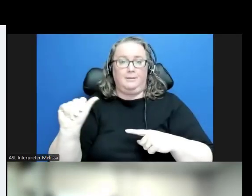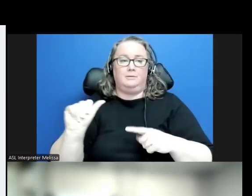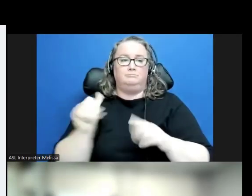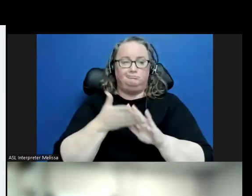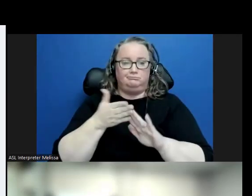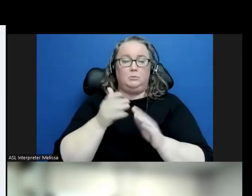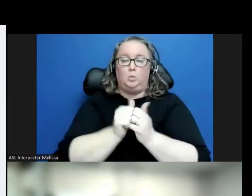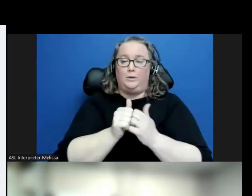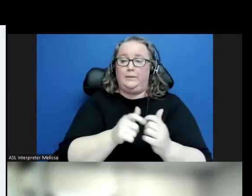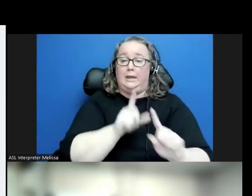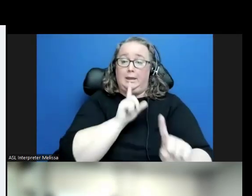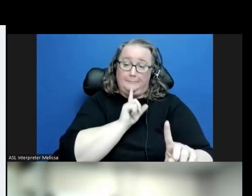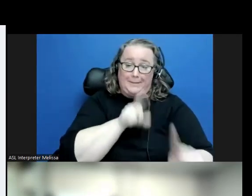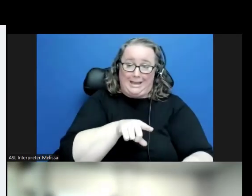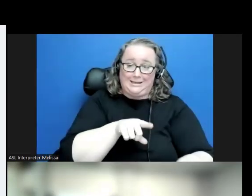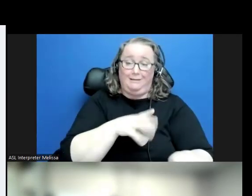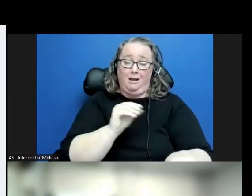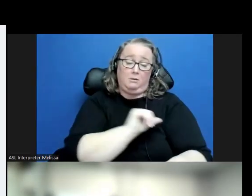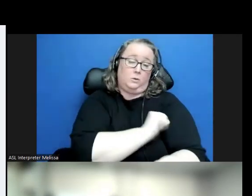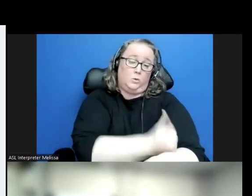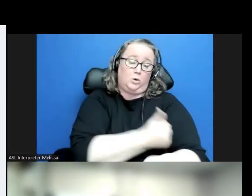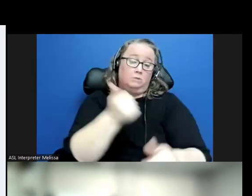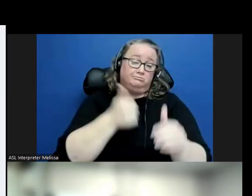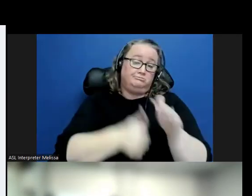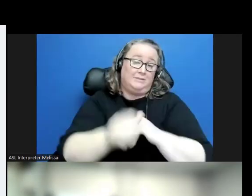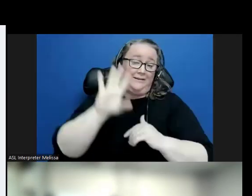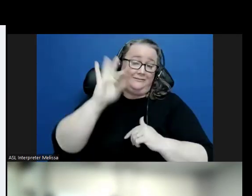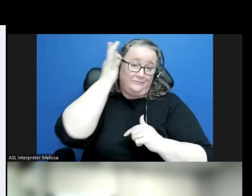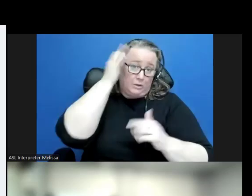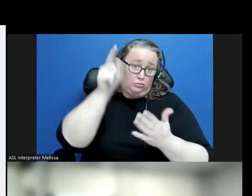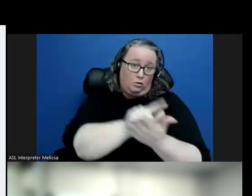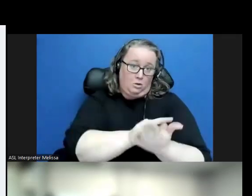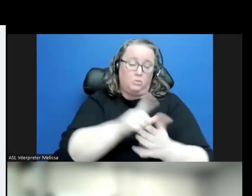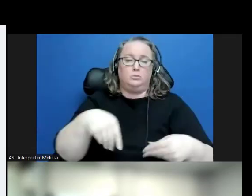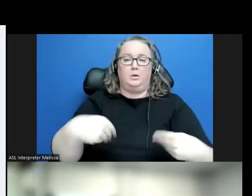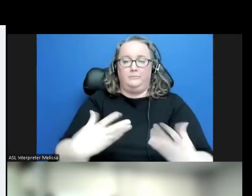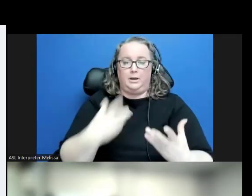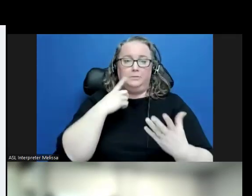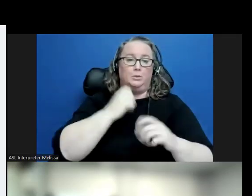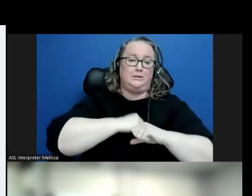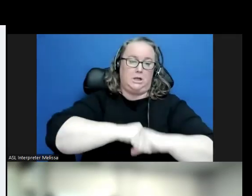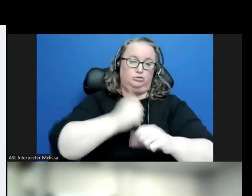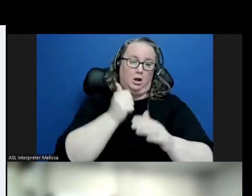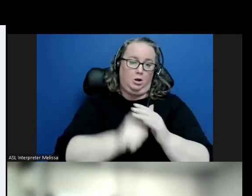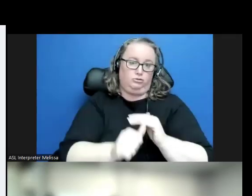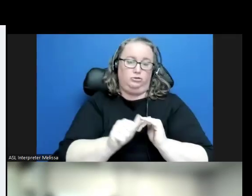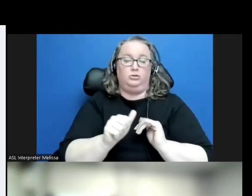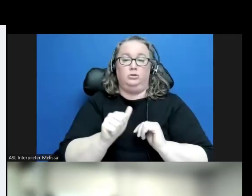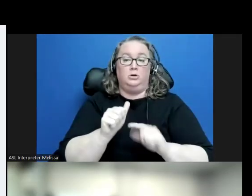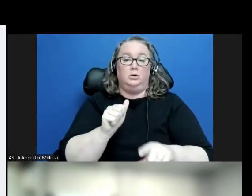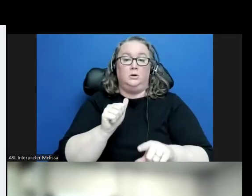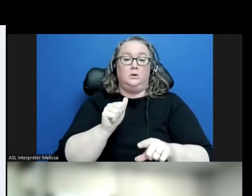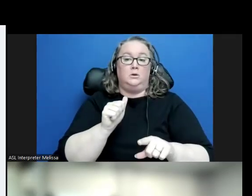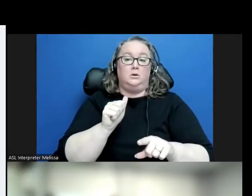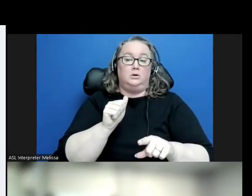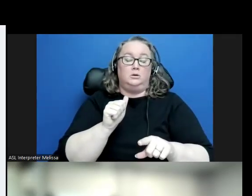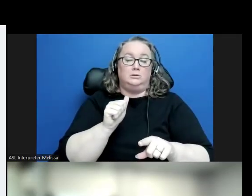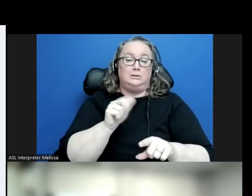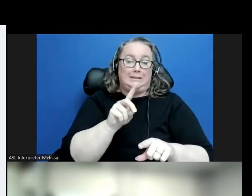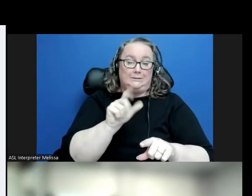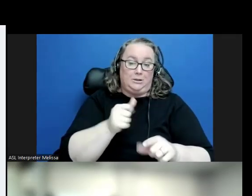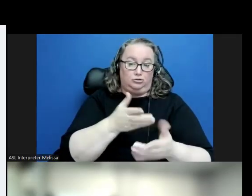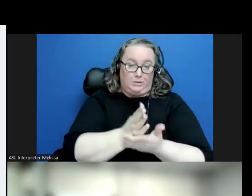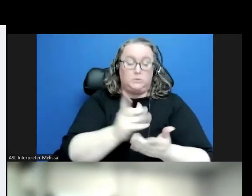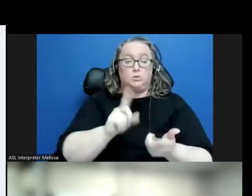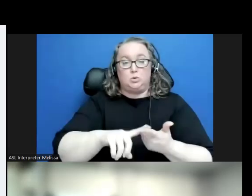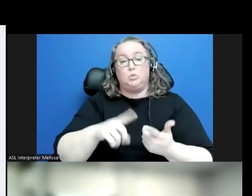and authority under federal law to protect individuals with disabilities from abuse and neglect and to advocate for their